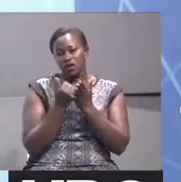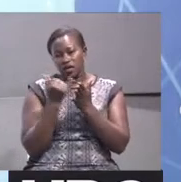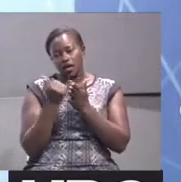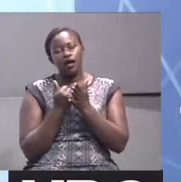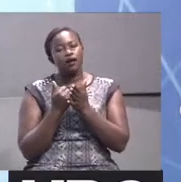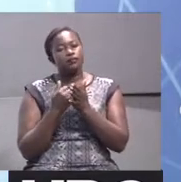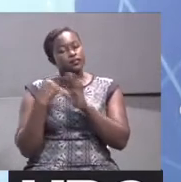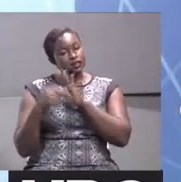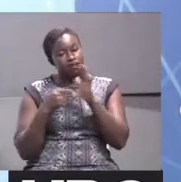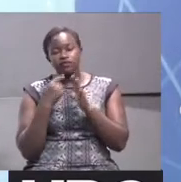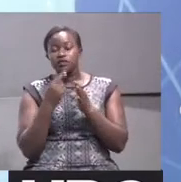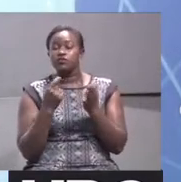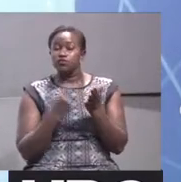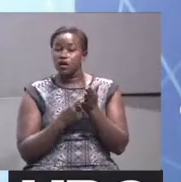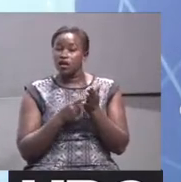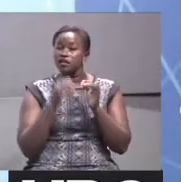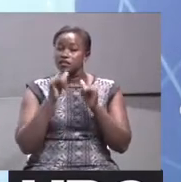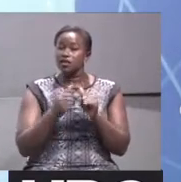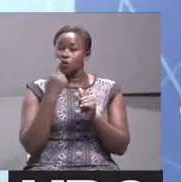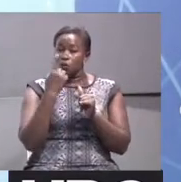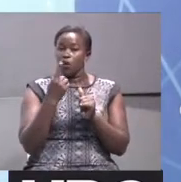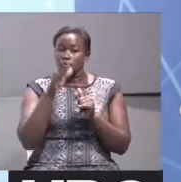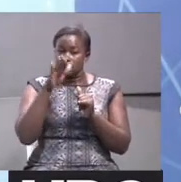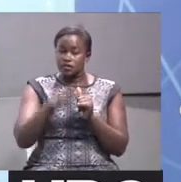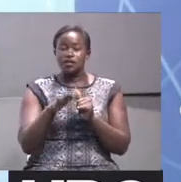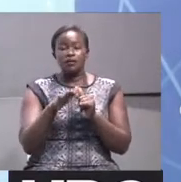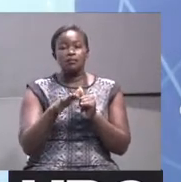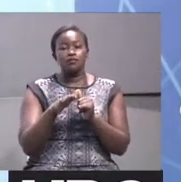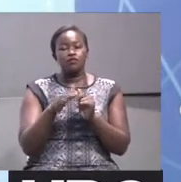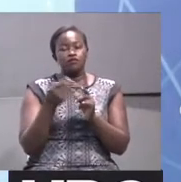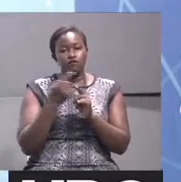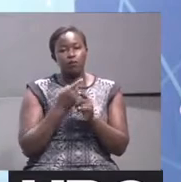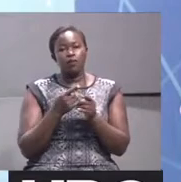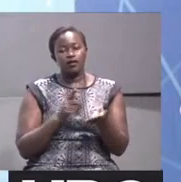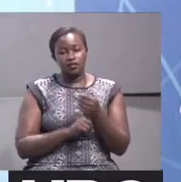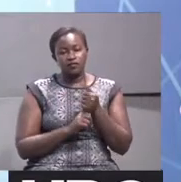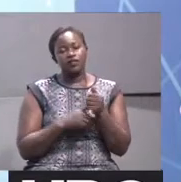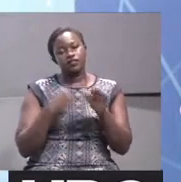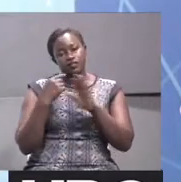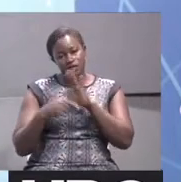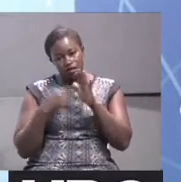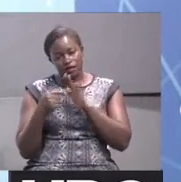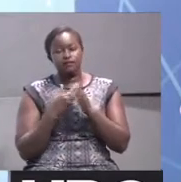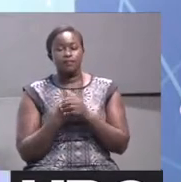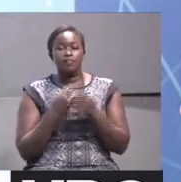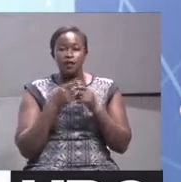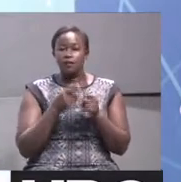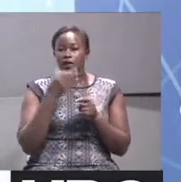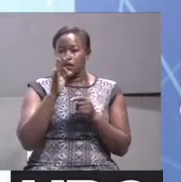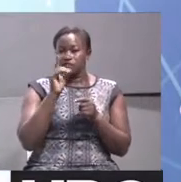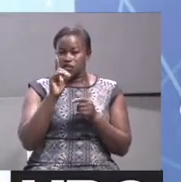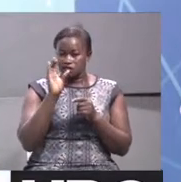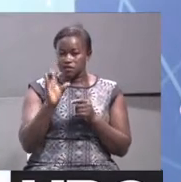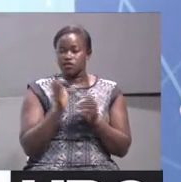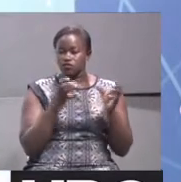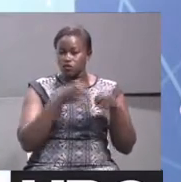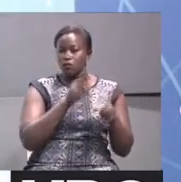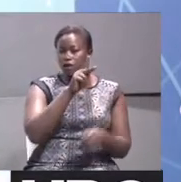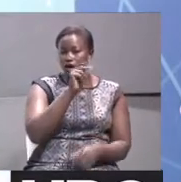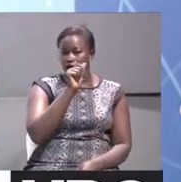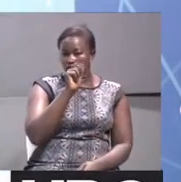the country remains just one step away from achieving the status. Meanwhile, the FDC Katonga faction